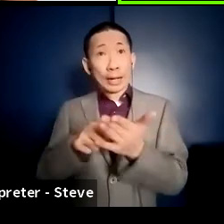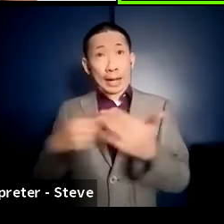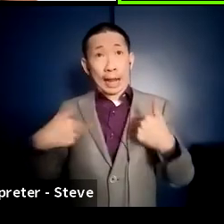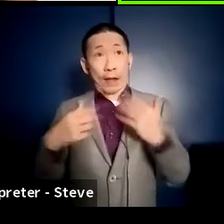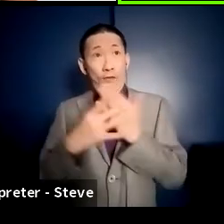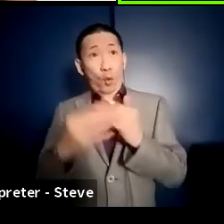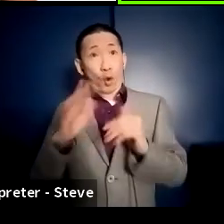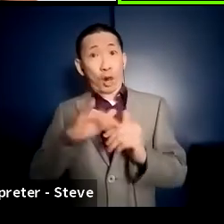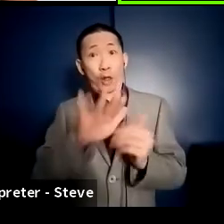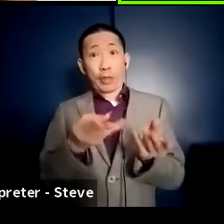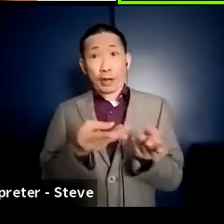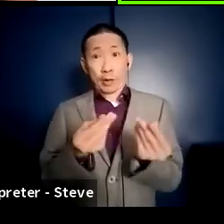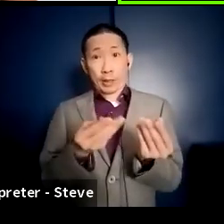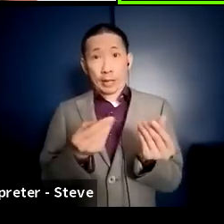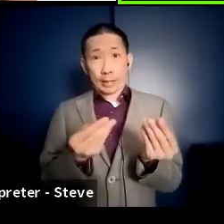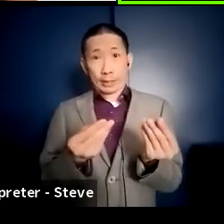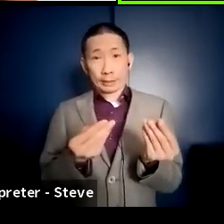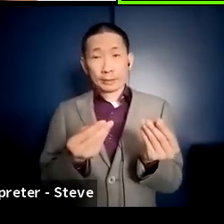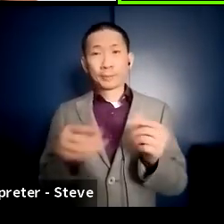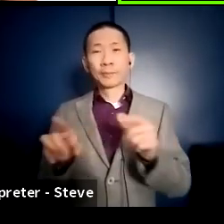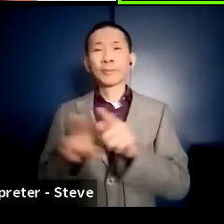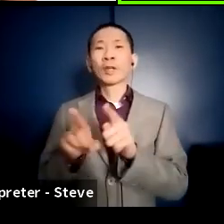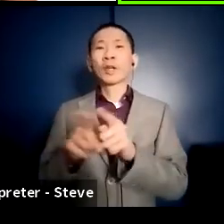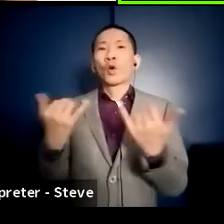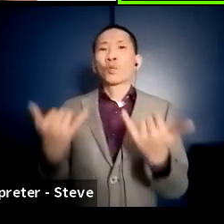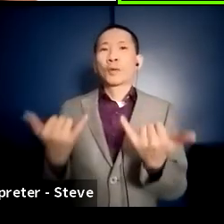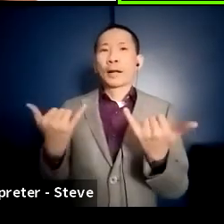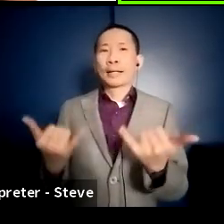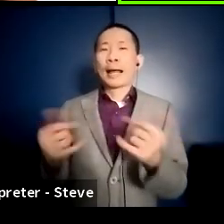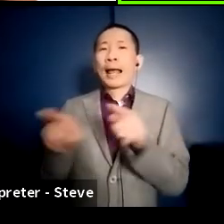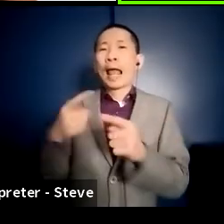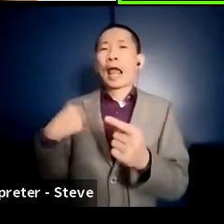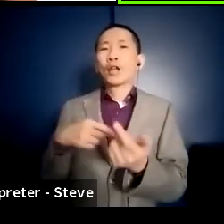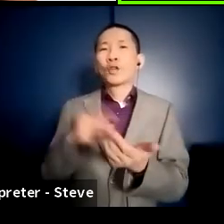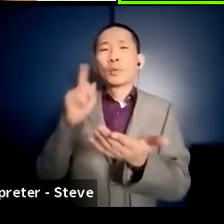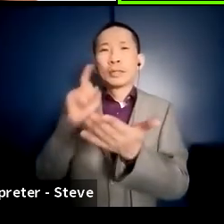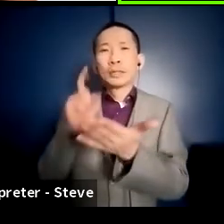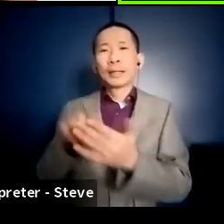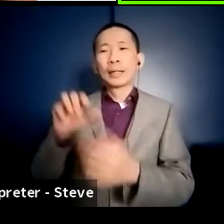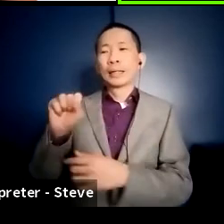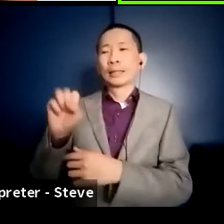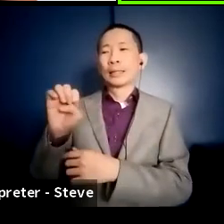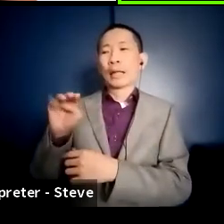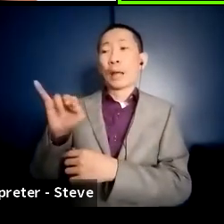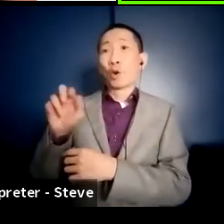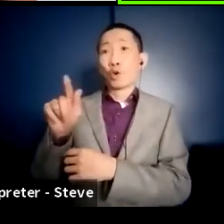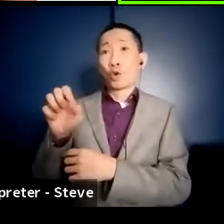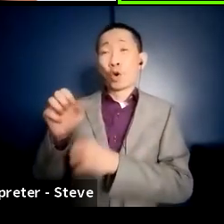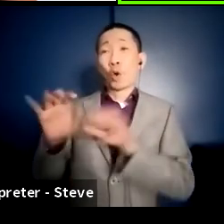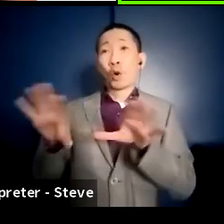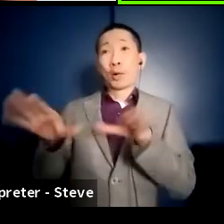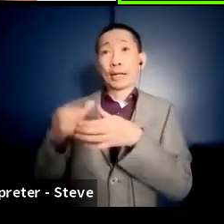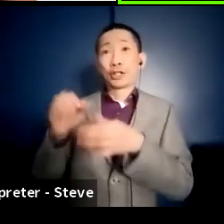lands. And also right now, as we speak, the Seminole Nation of Oklahoma is